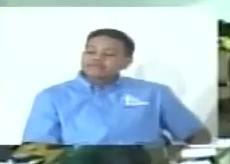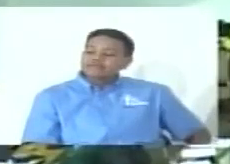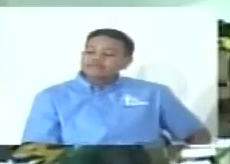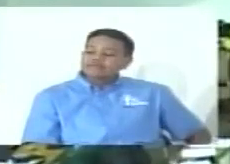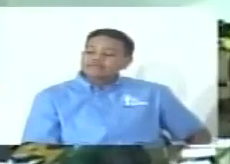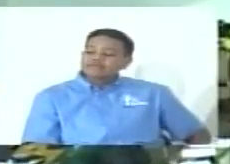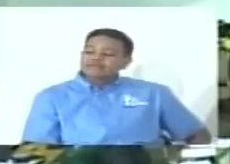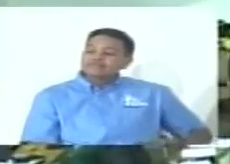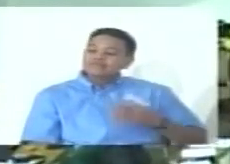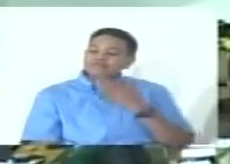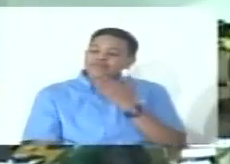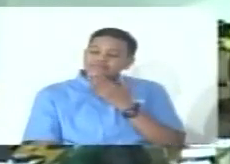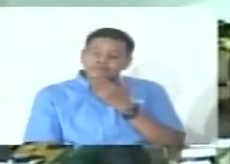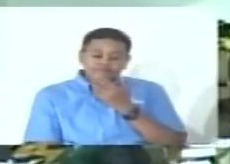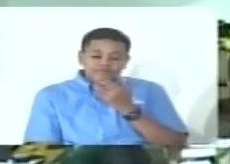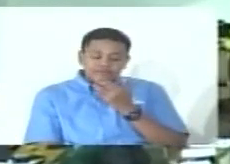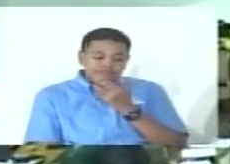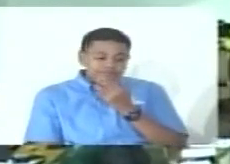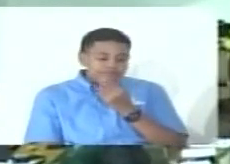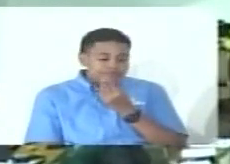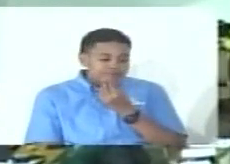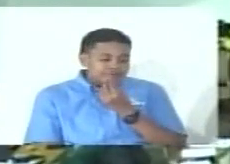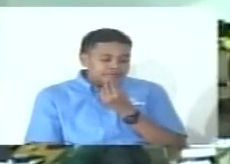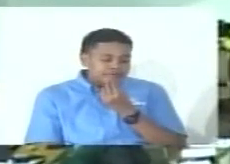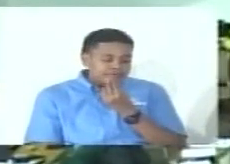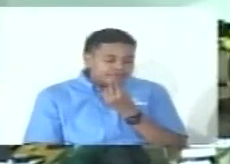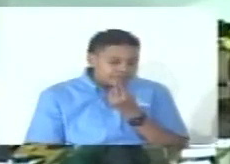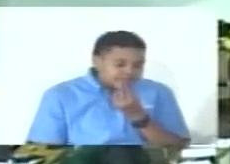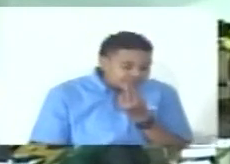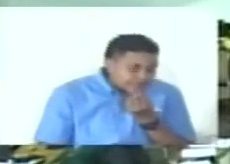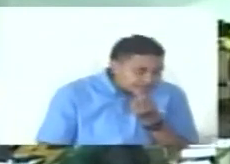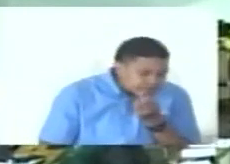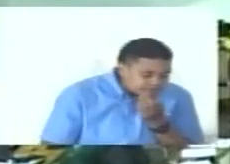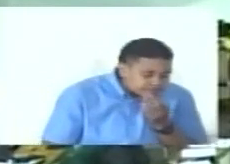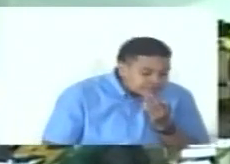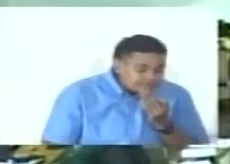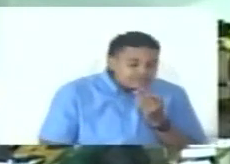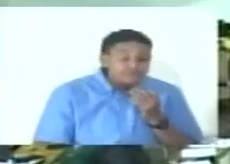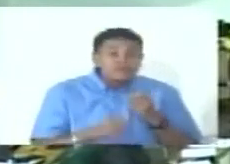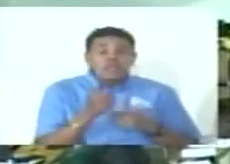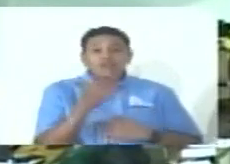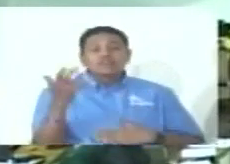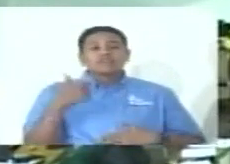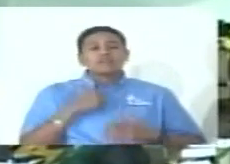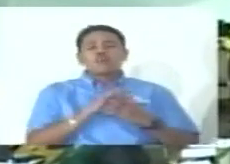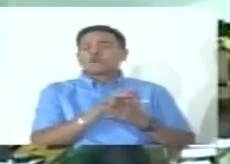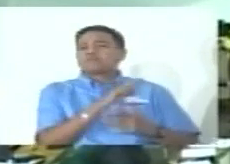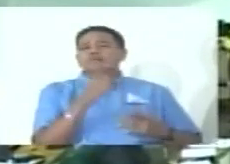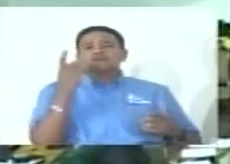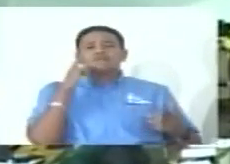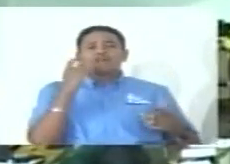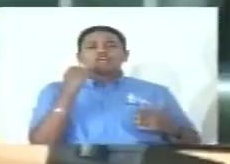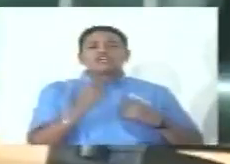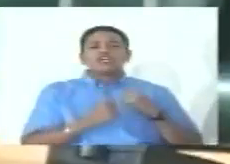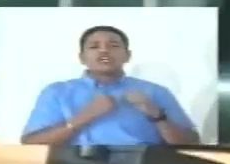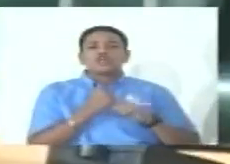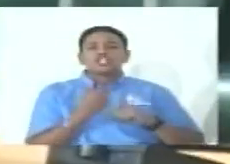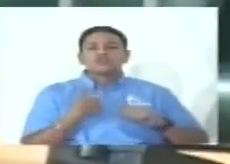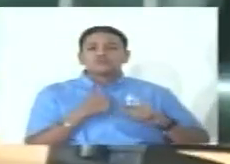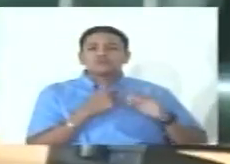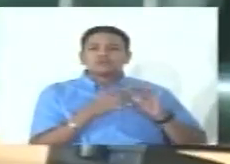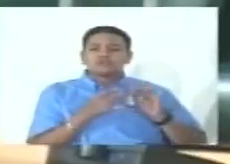The other thing I want to commend her on is that for years, we would have spoken